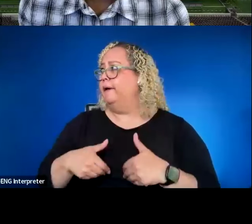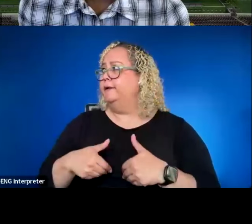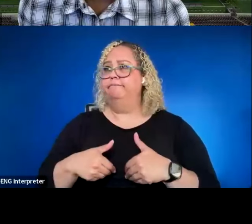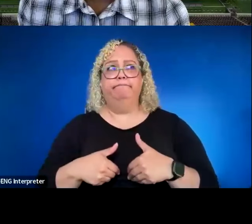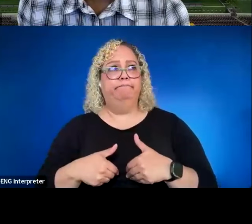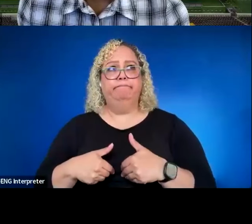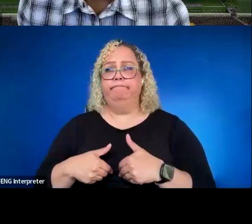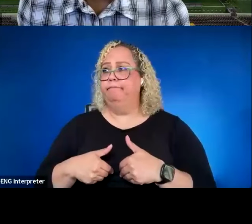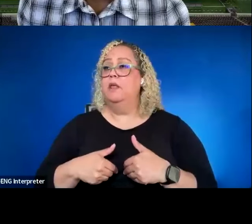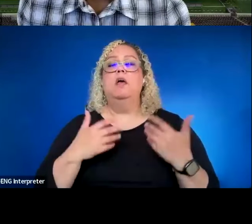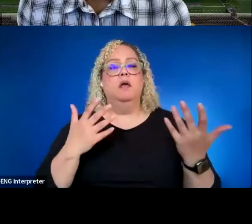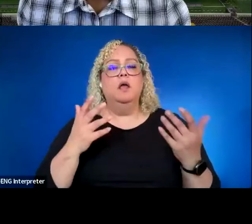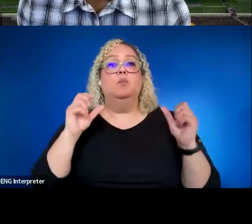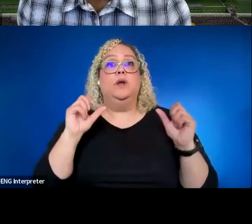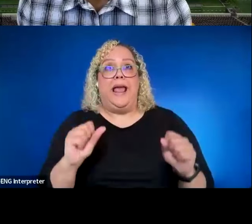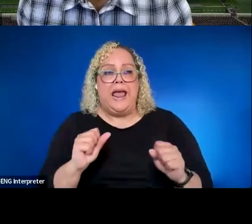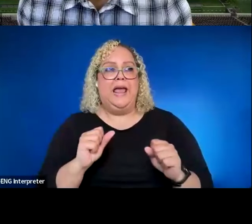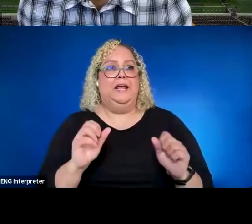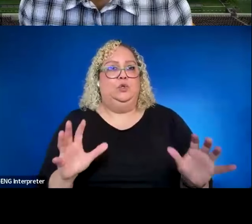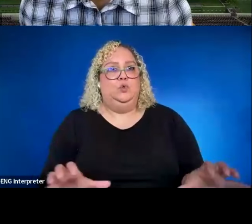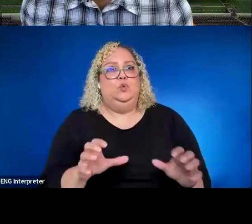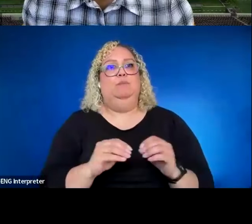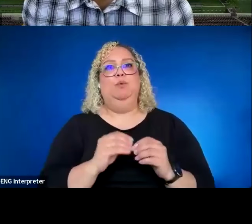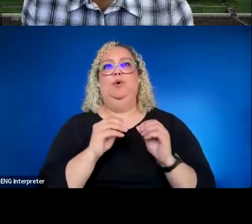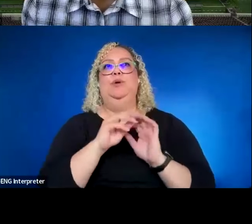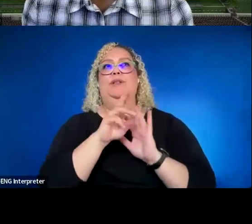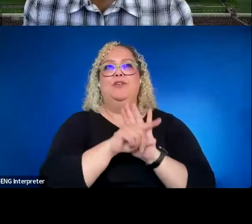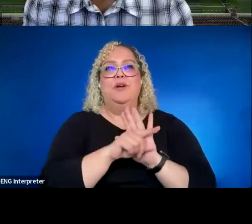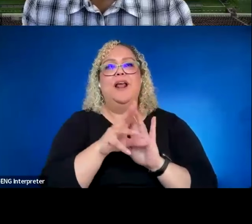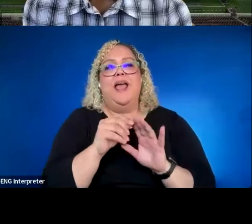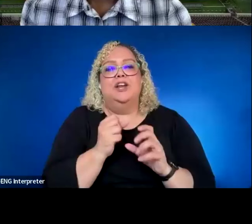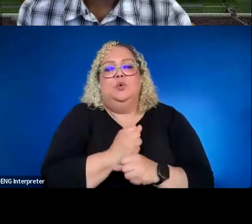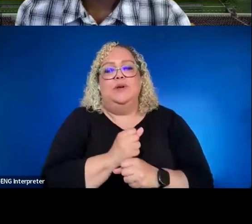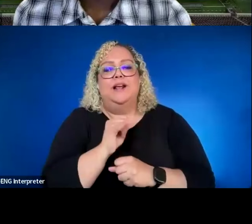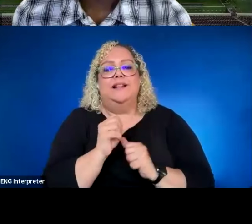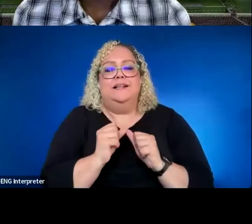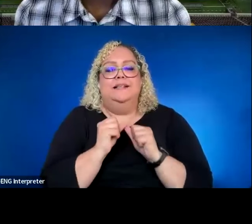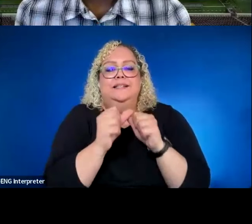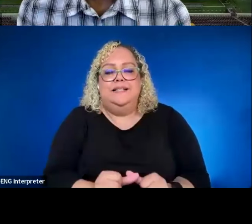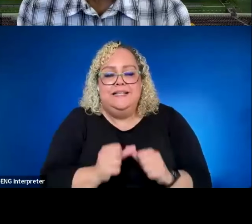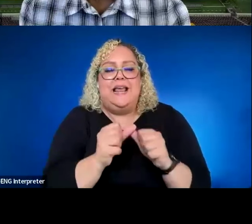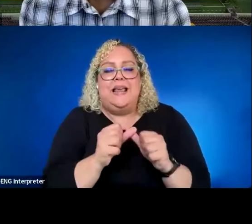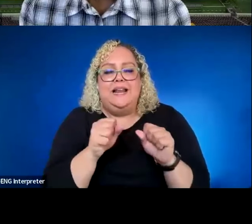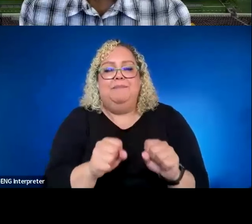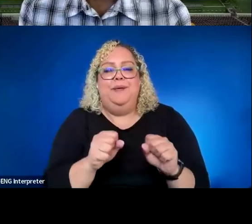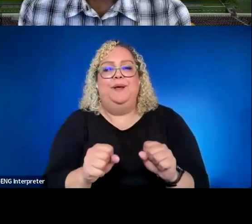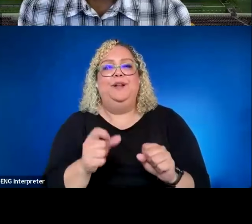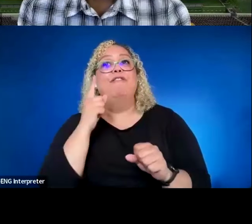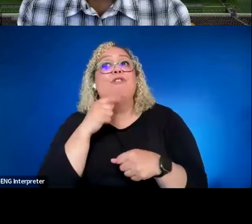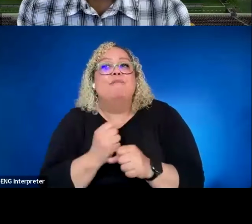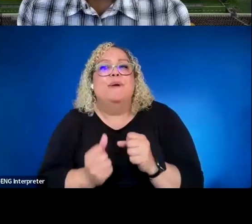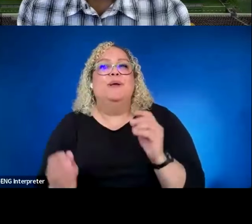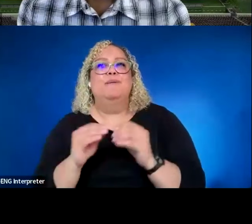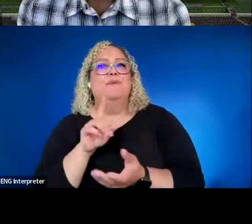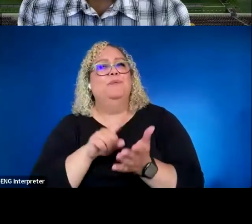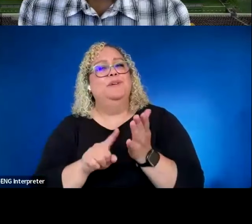of the sustainability that could foster research relationships in the future? I think it's been a really great opportunity. So thank you